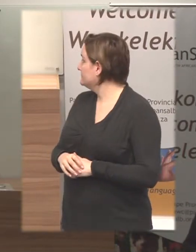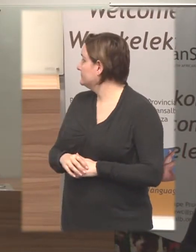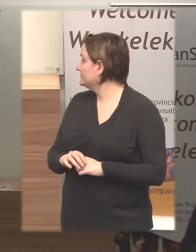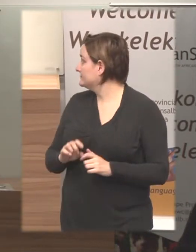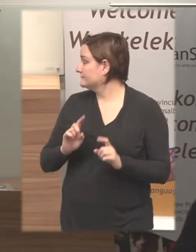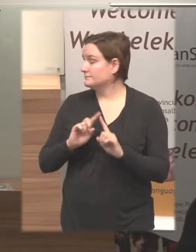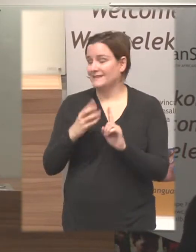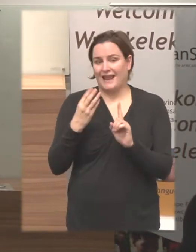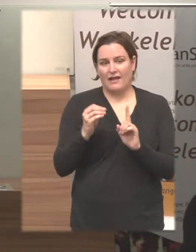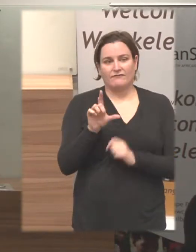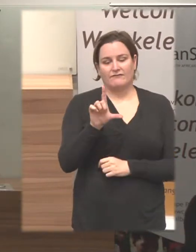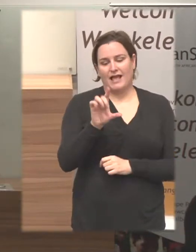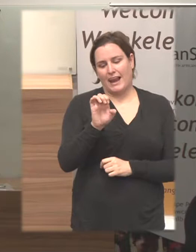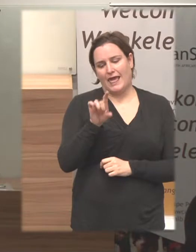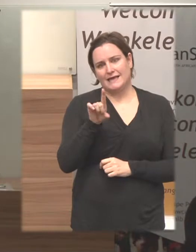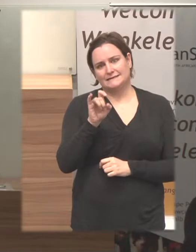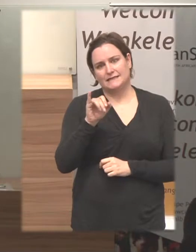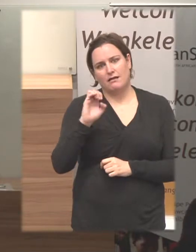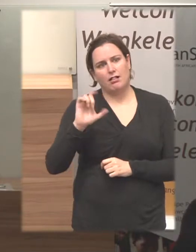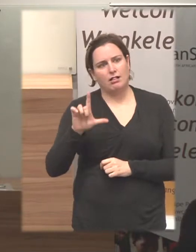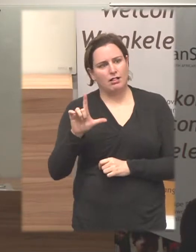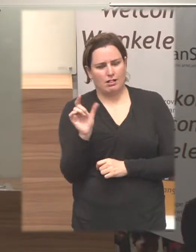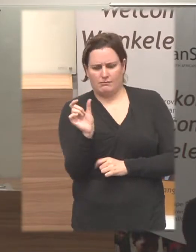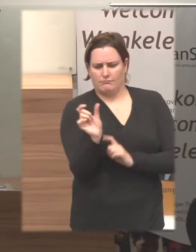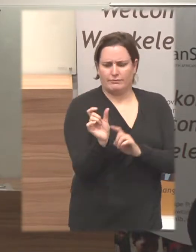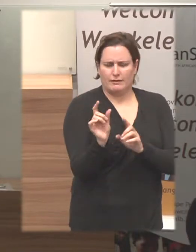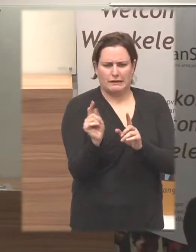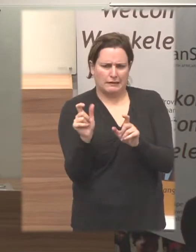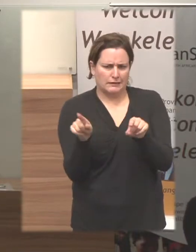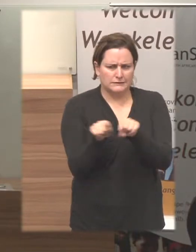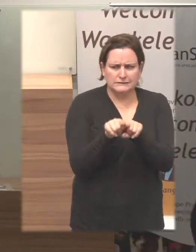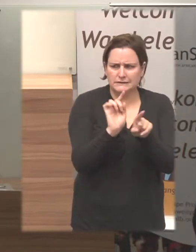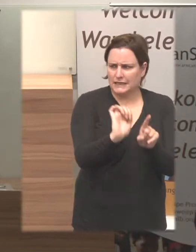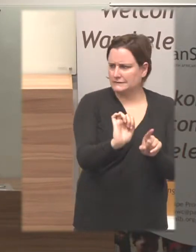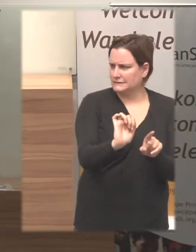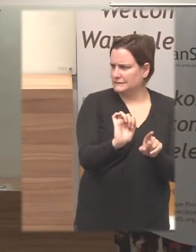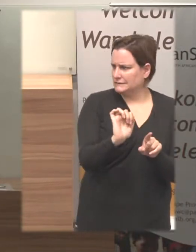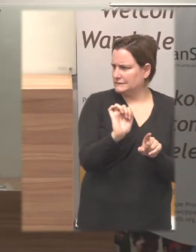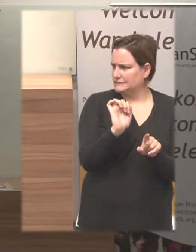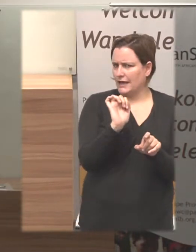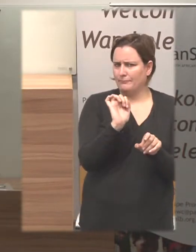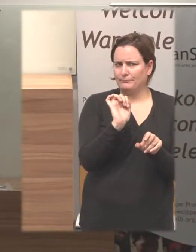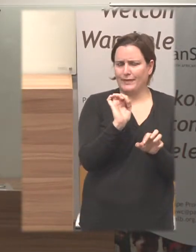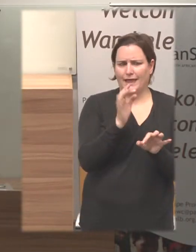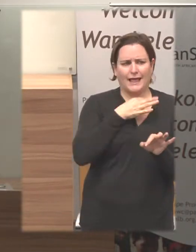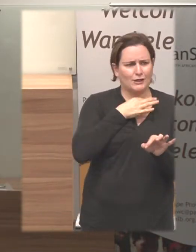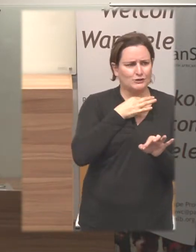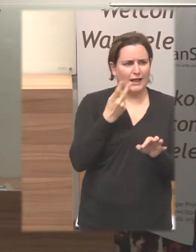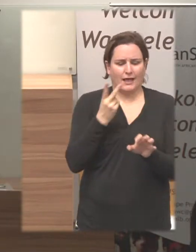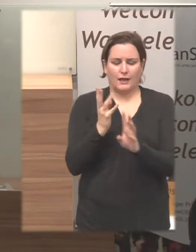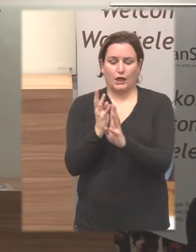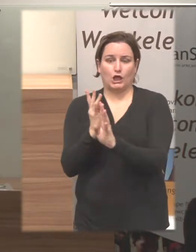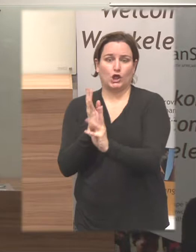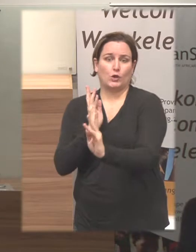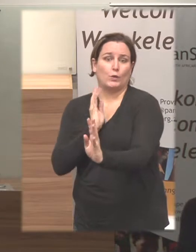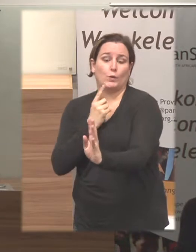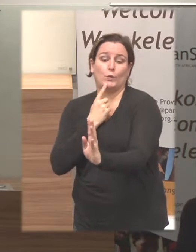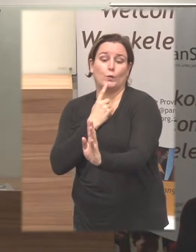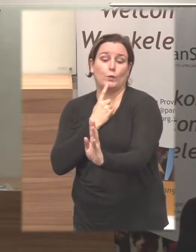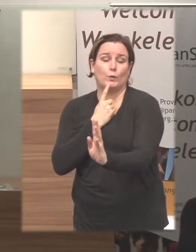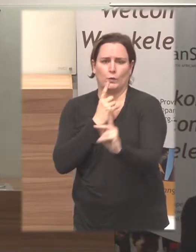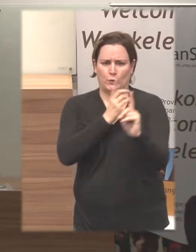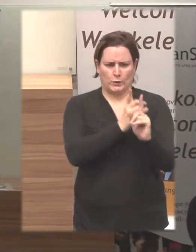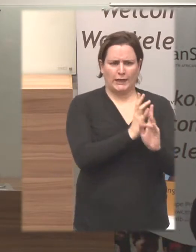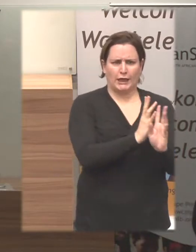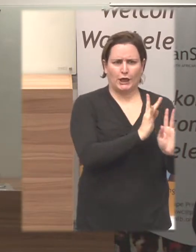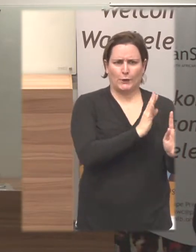item that's very similar to English. We also see that in Mokiu, right? Kiu, a Q. We